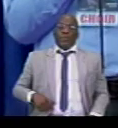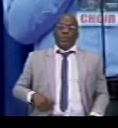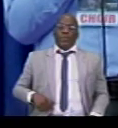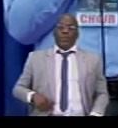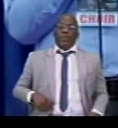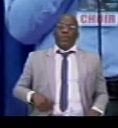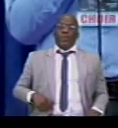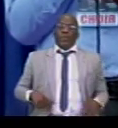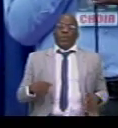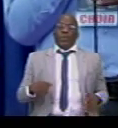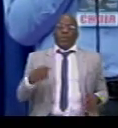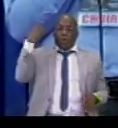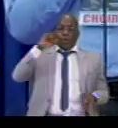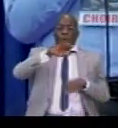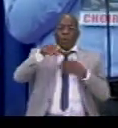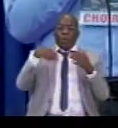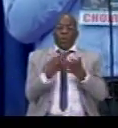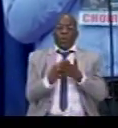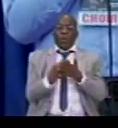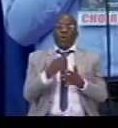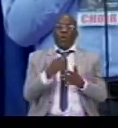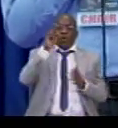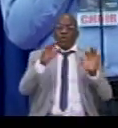Lord, for all you've given to me